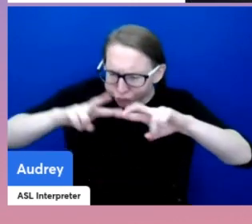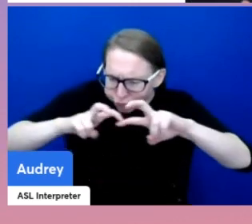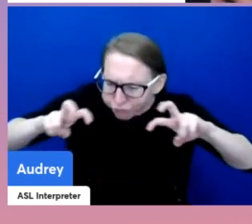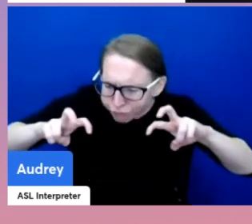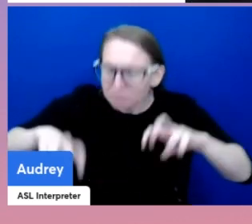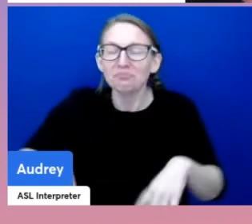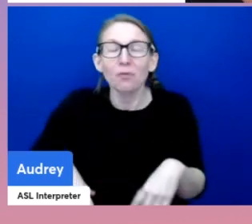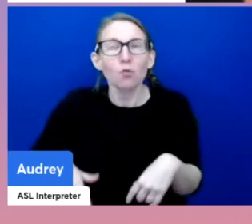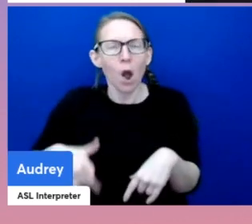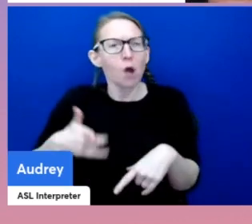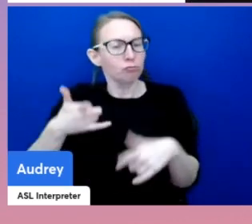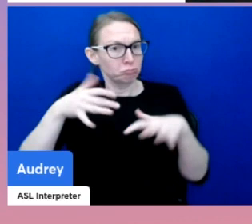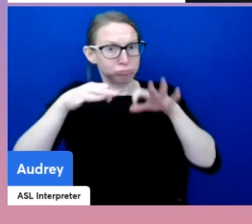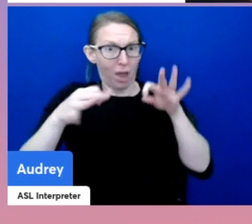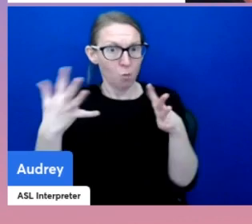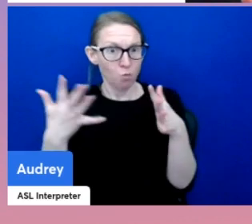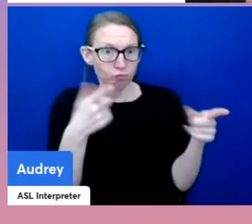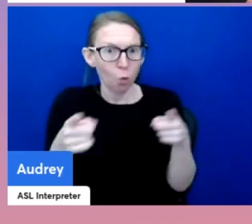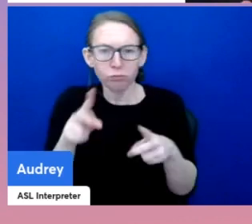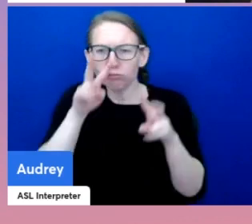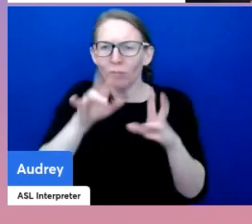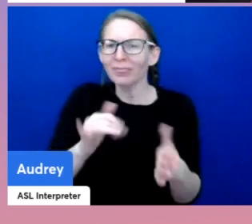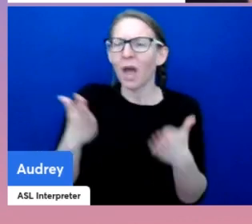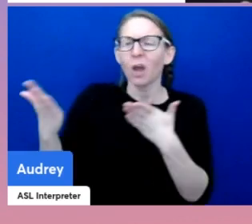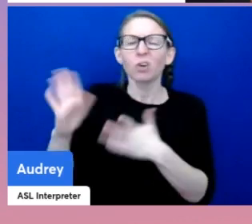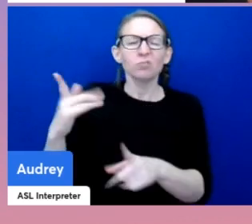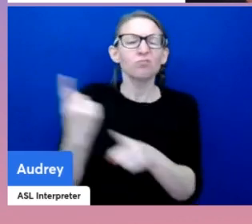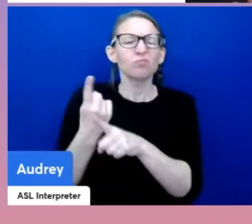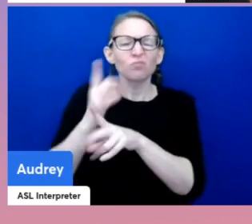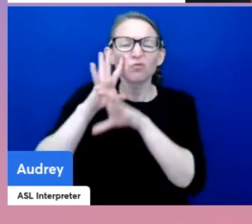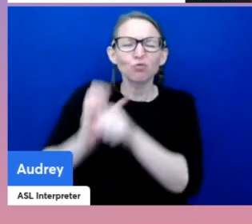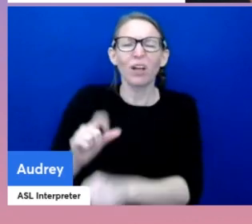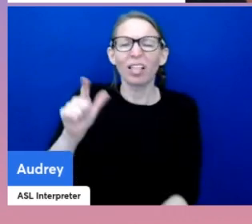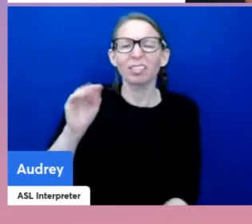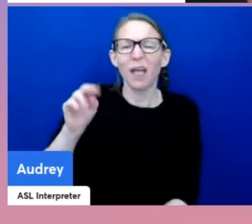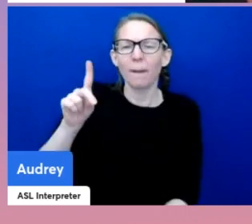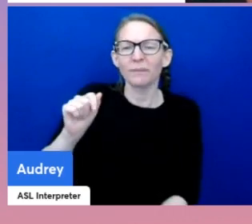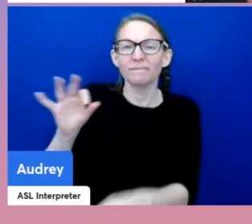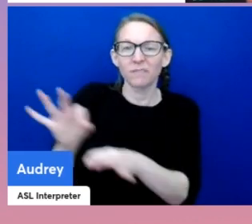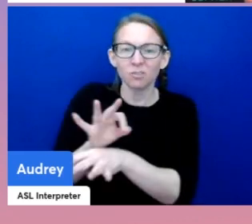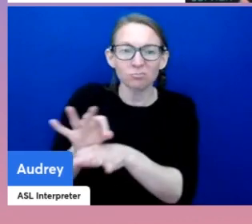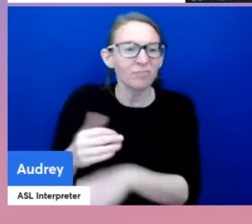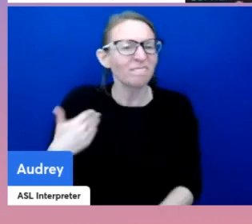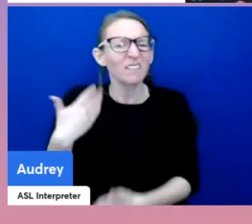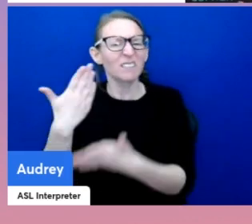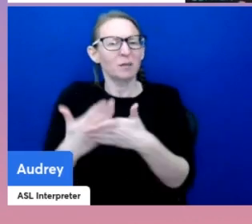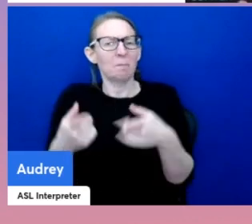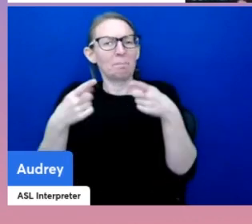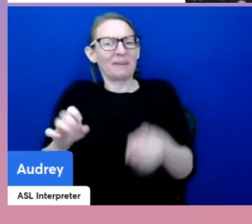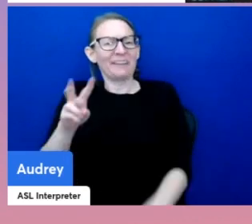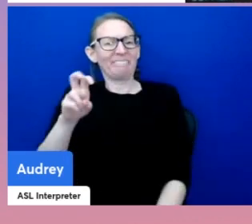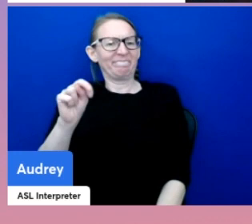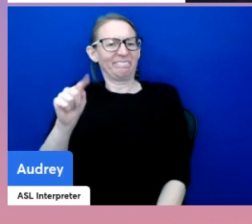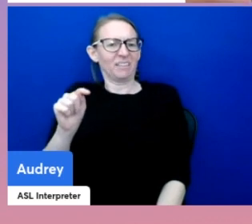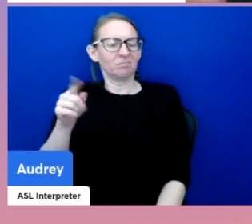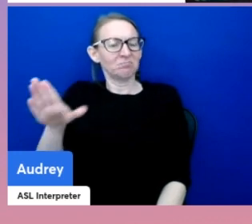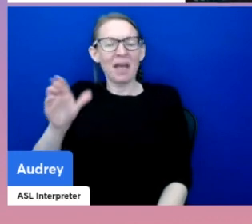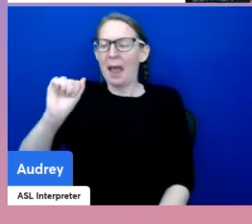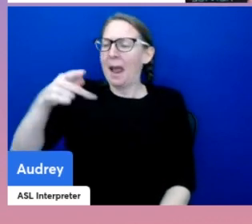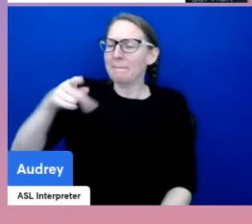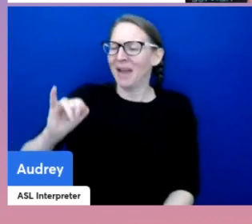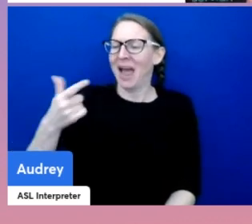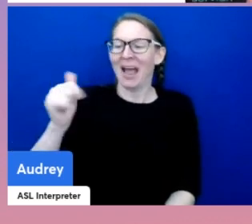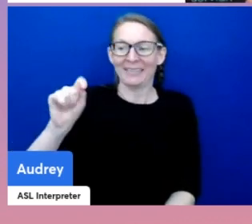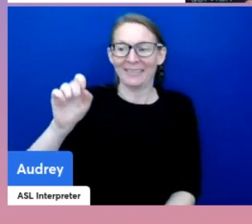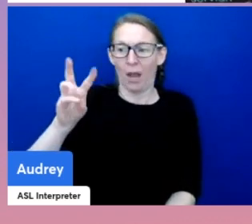what was going on, let's look at a traditional Lambda function. We have some event source, in this case, an API gateway, which calls